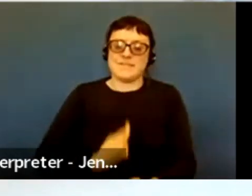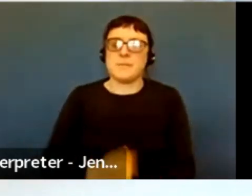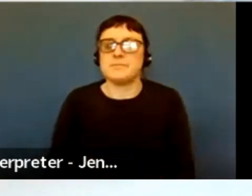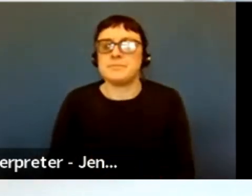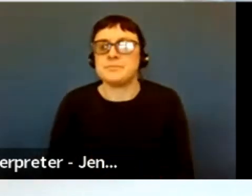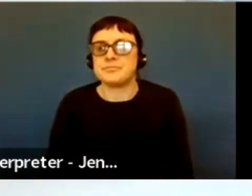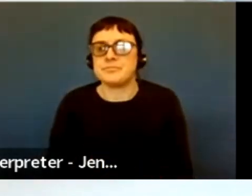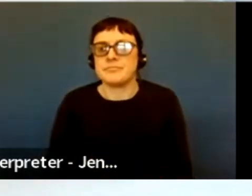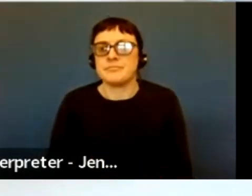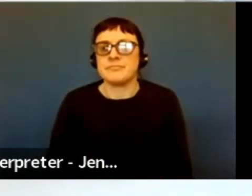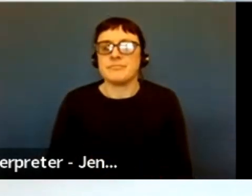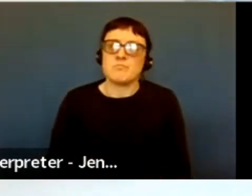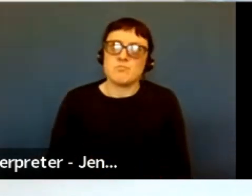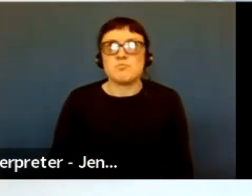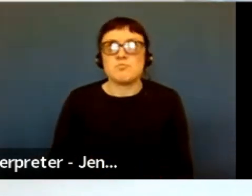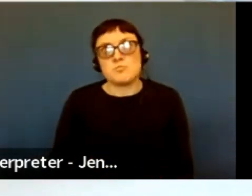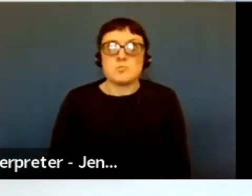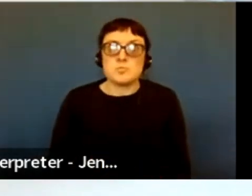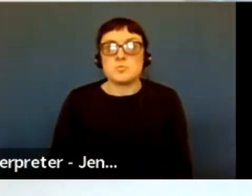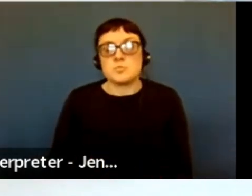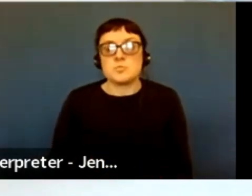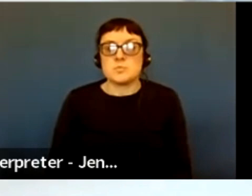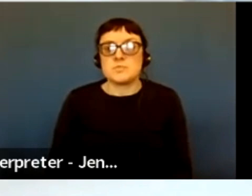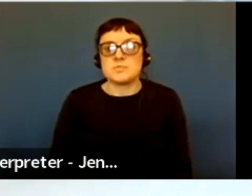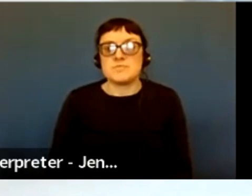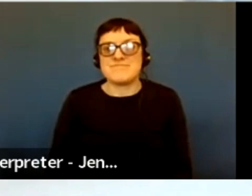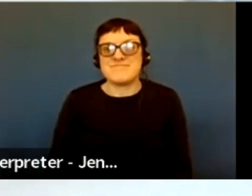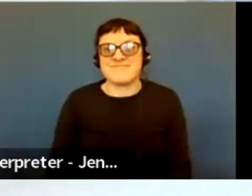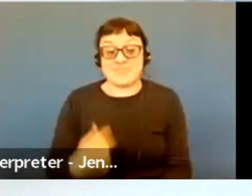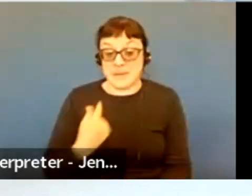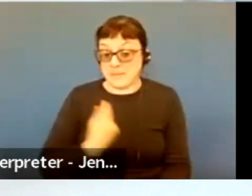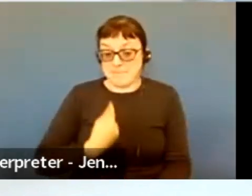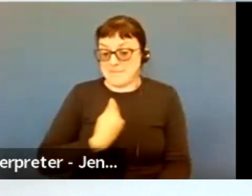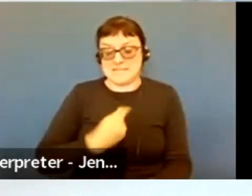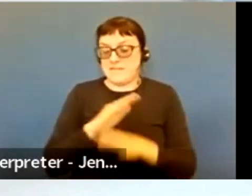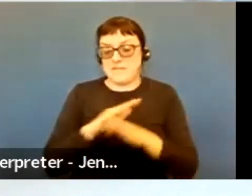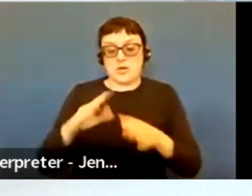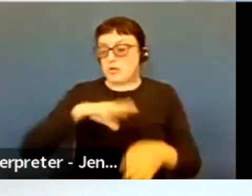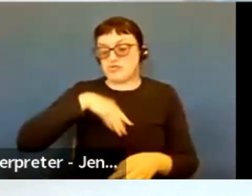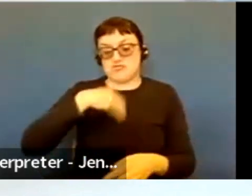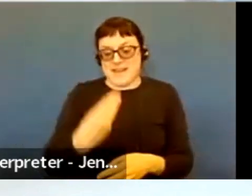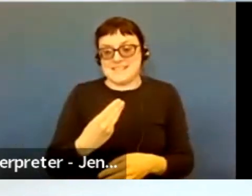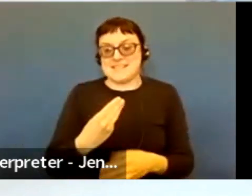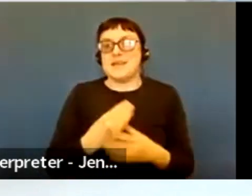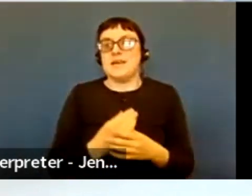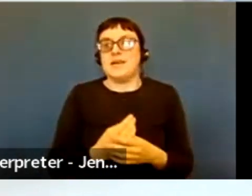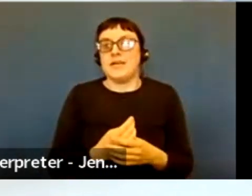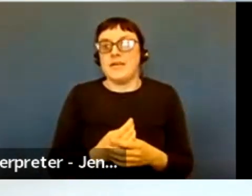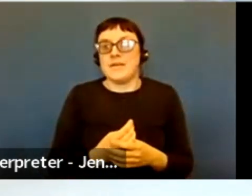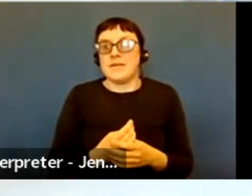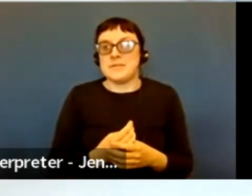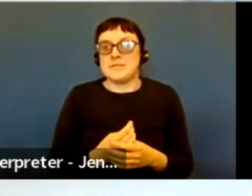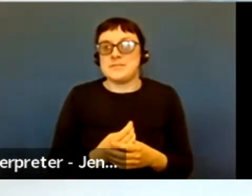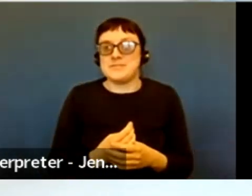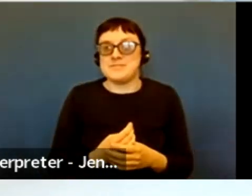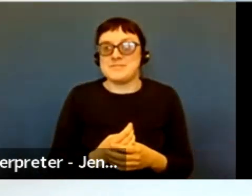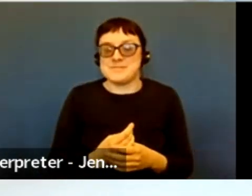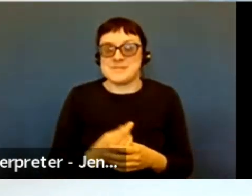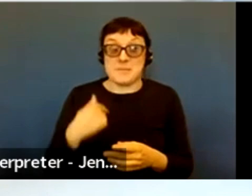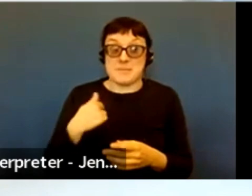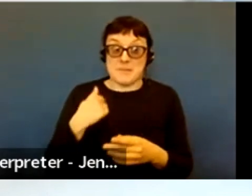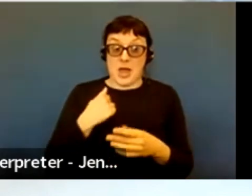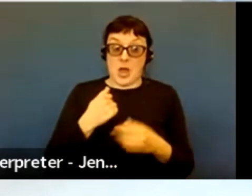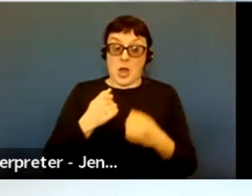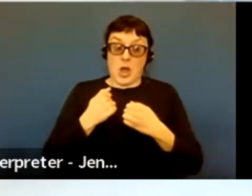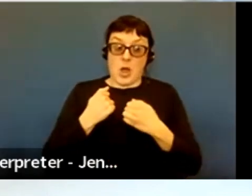gender. I think I'm not trans, so I forgive me for putting